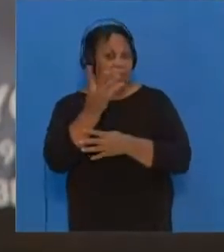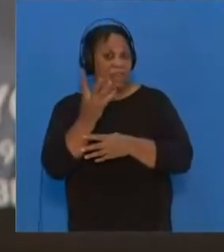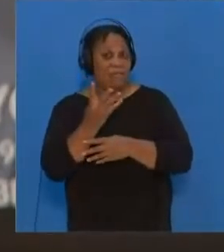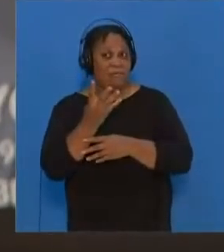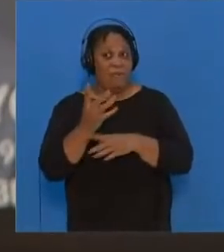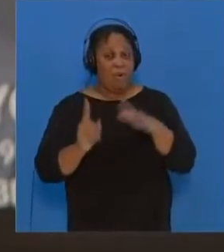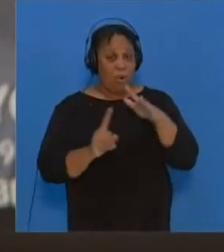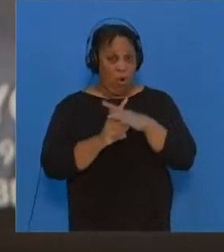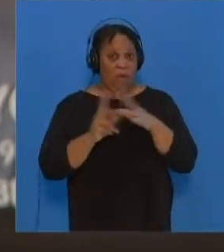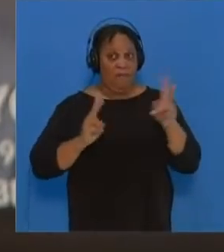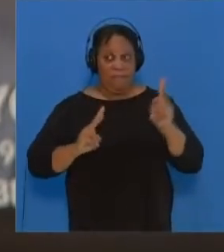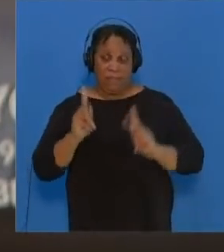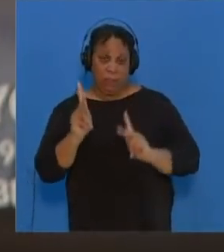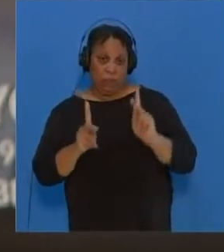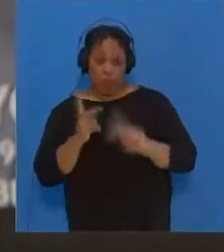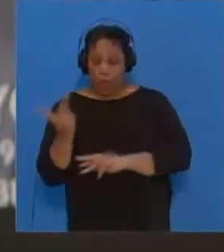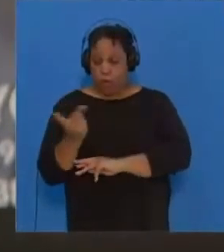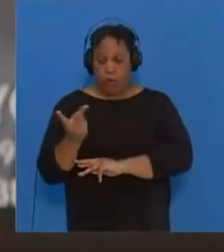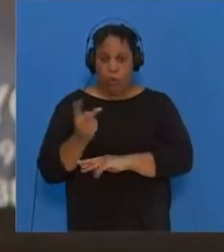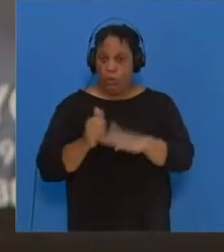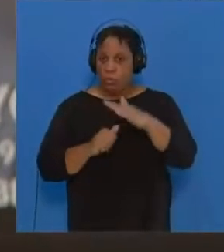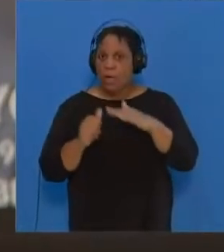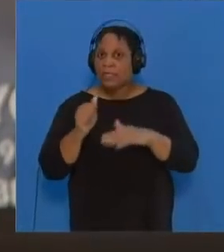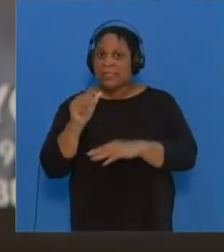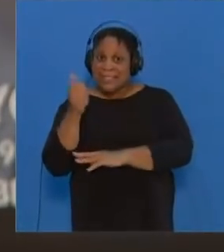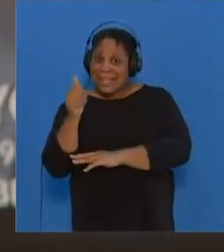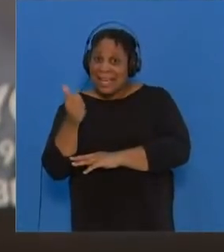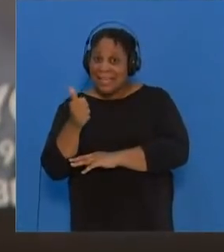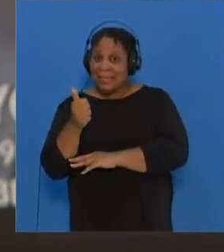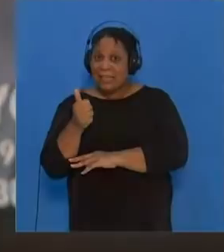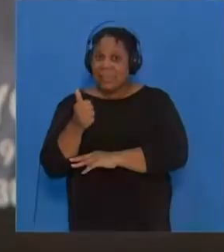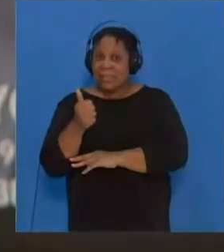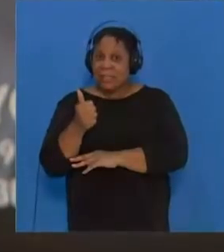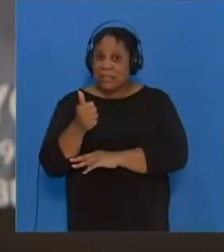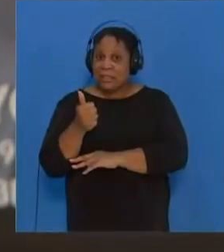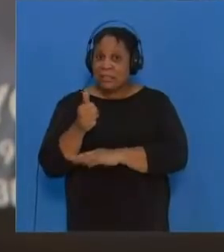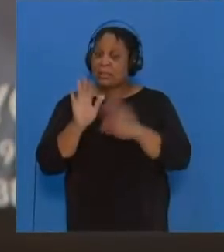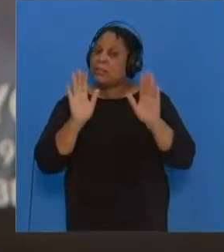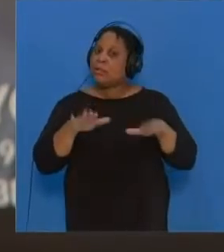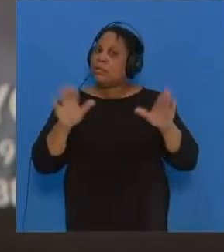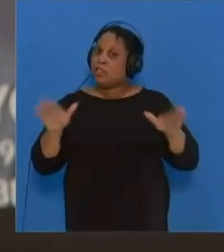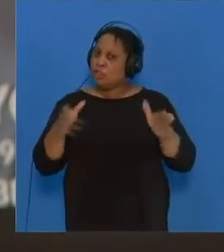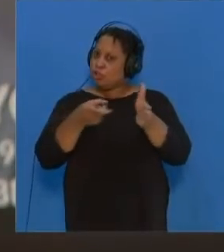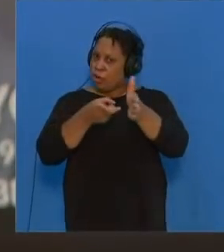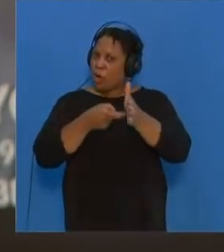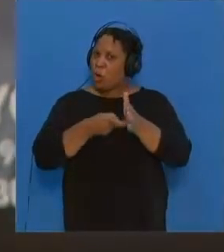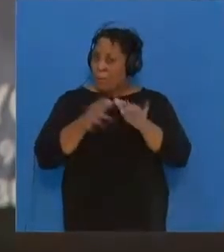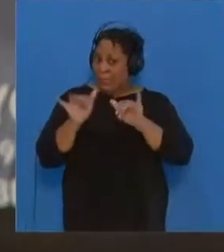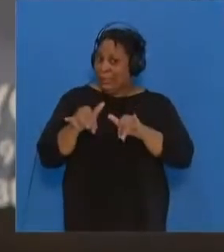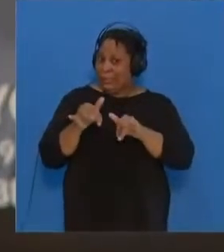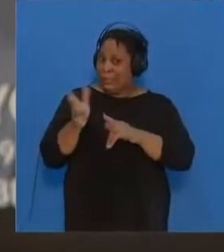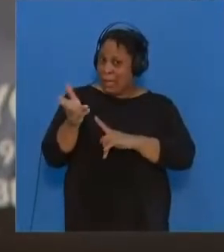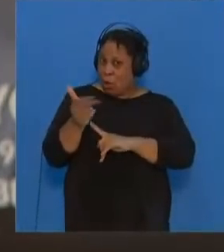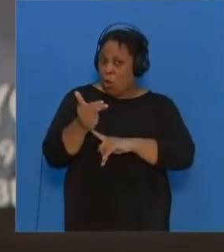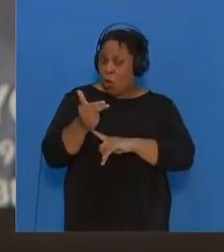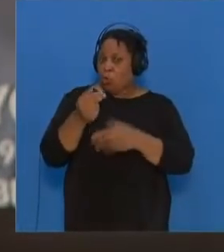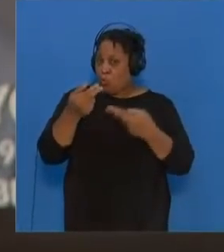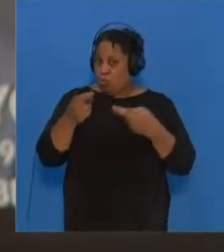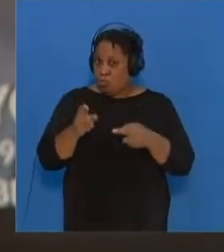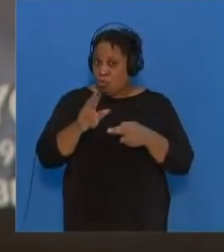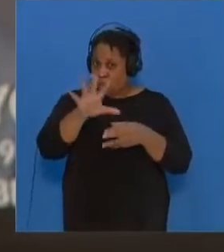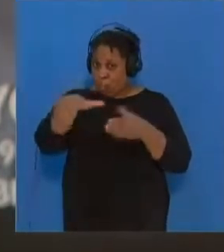as visitors and 2 of them were under the age of 10, the children would be required to stay in the hotel room for the entire 14-day